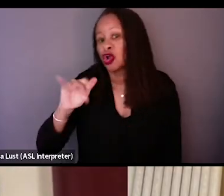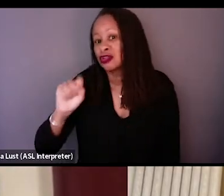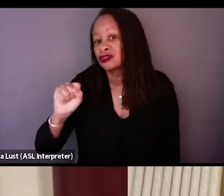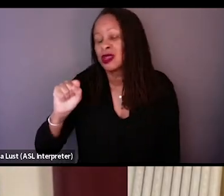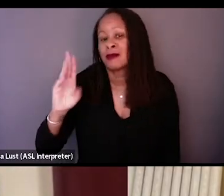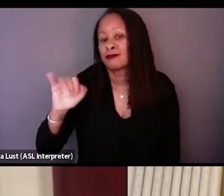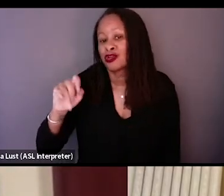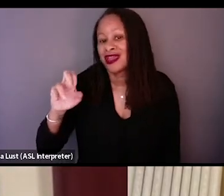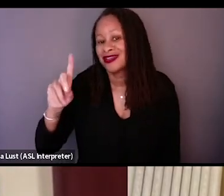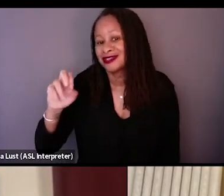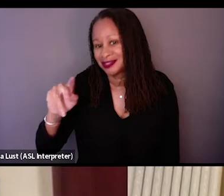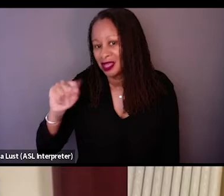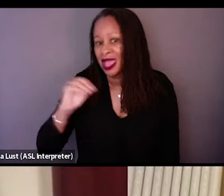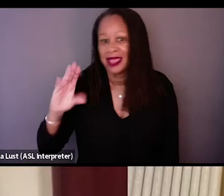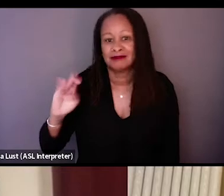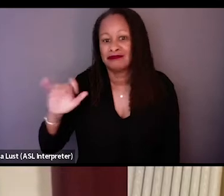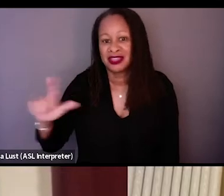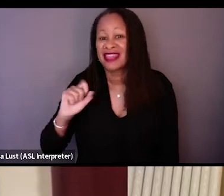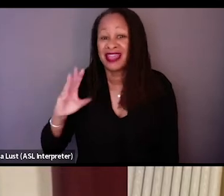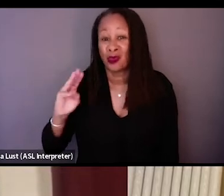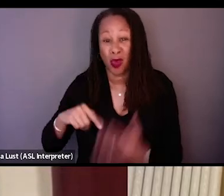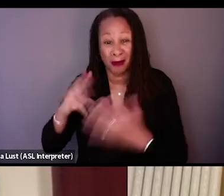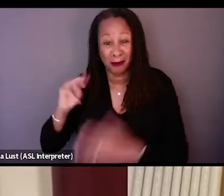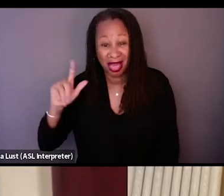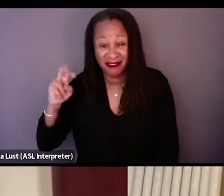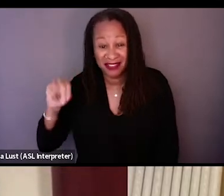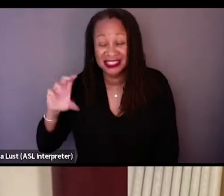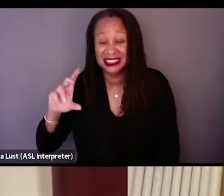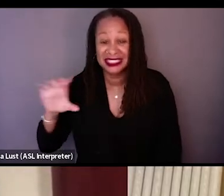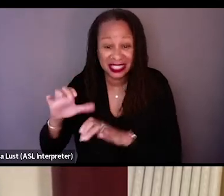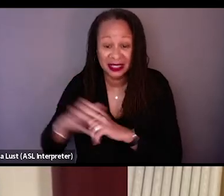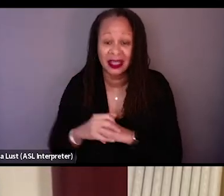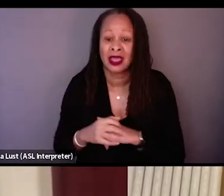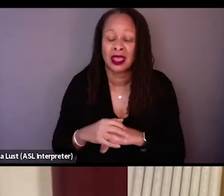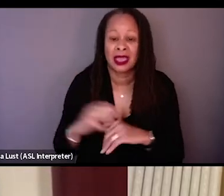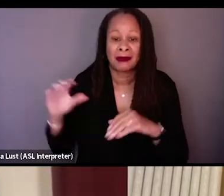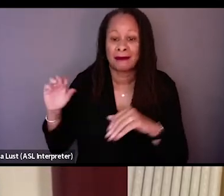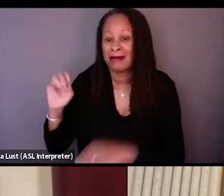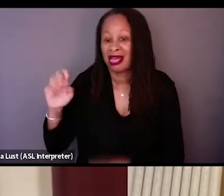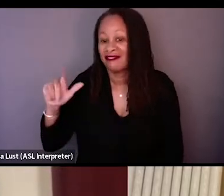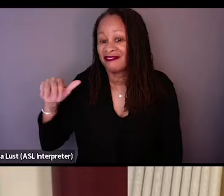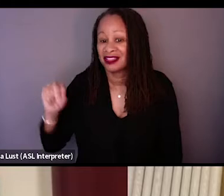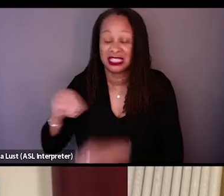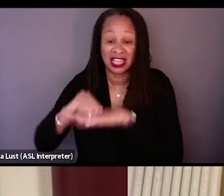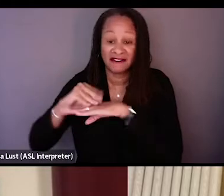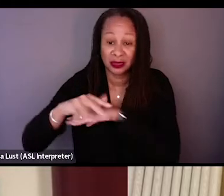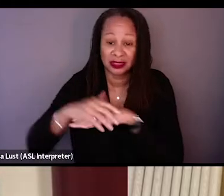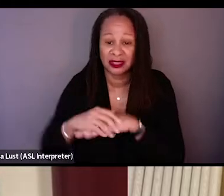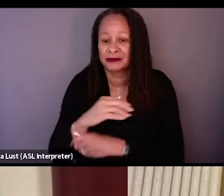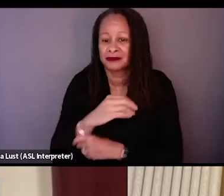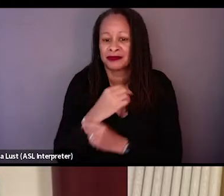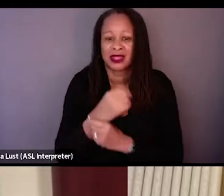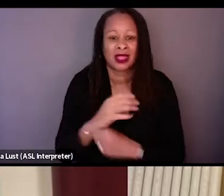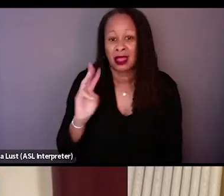Grease being in the middle of that. And then what Melvin did. And then Melvin's influence, as far as I'm concerned, I've always seen the influence of Melvin